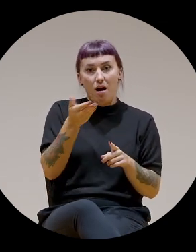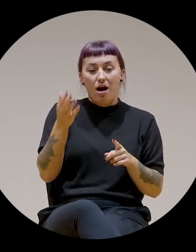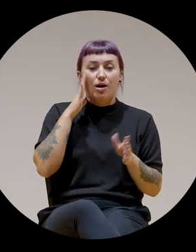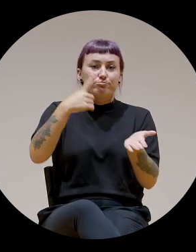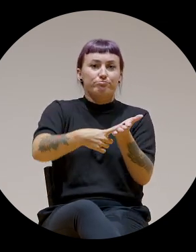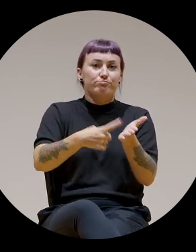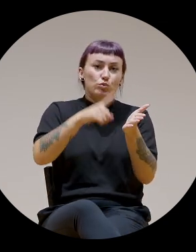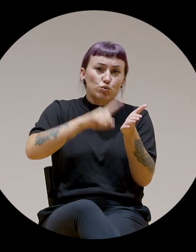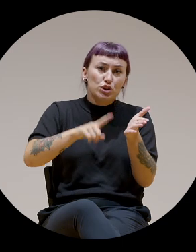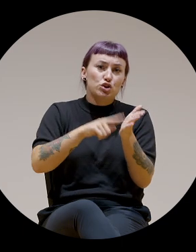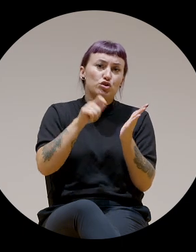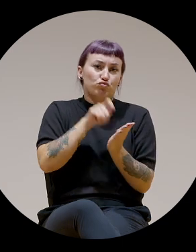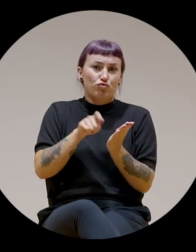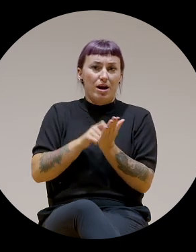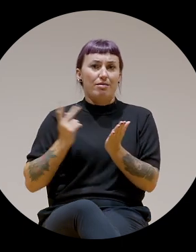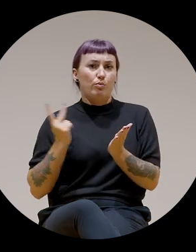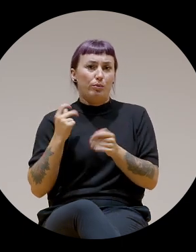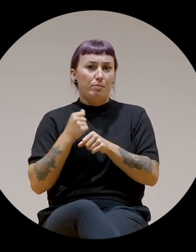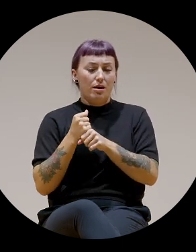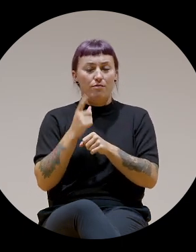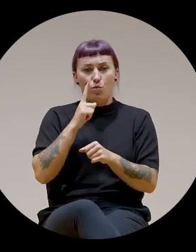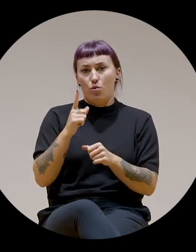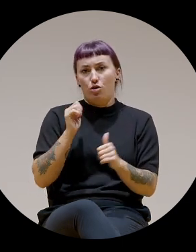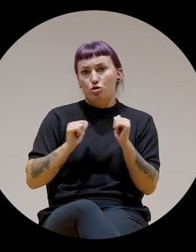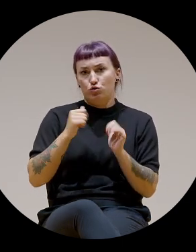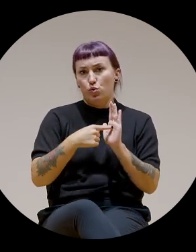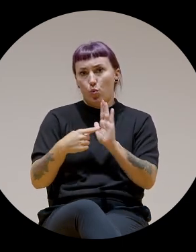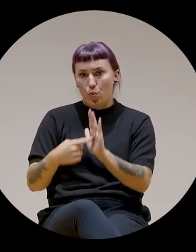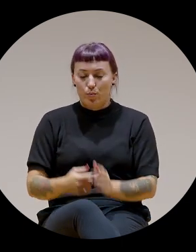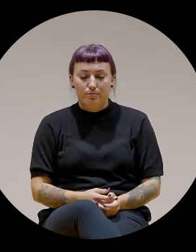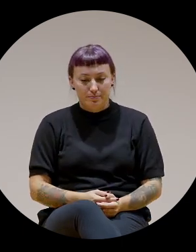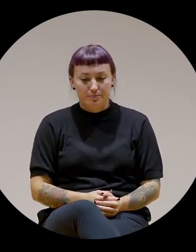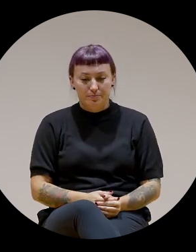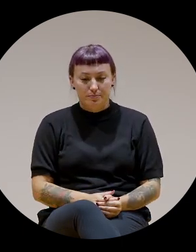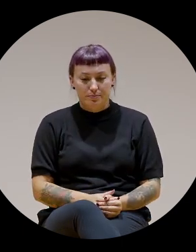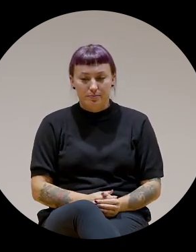the research and writing that we did about it for the show.